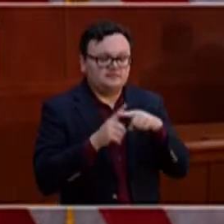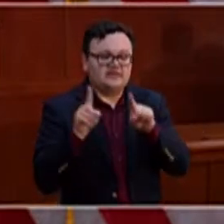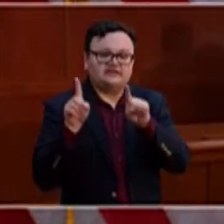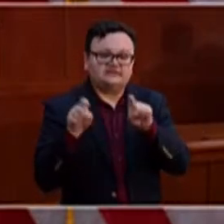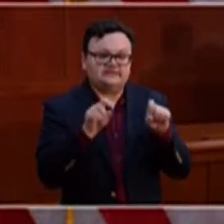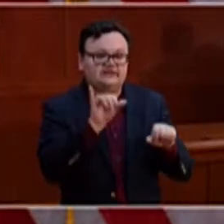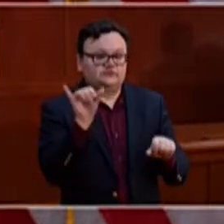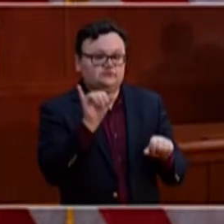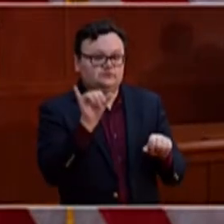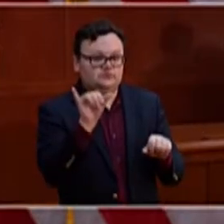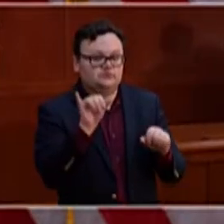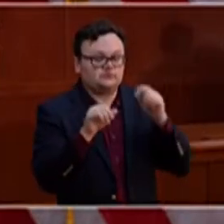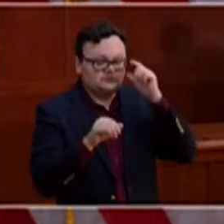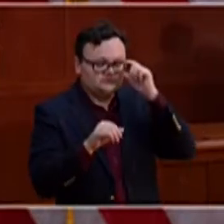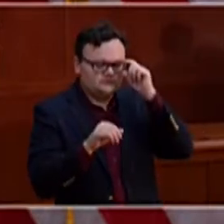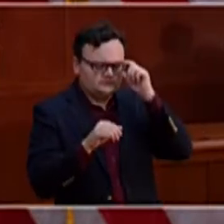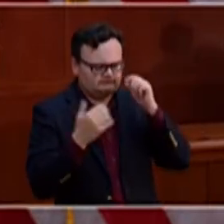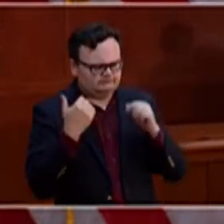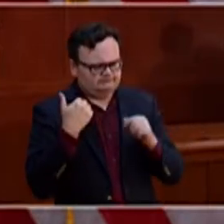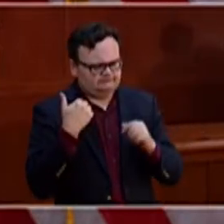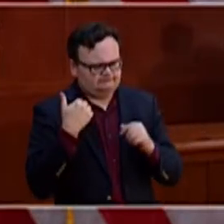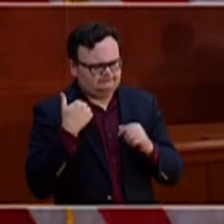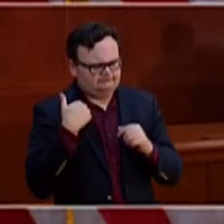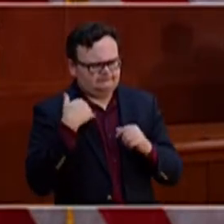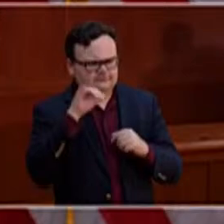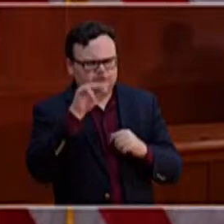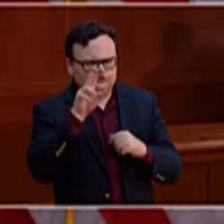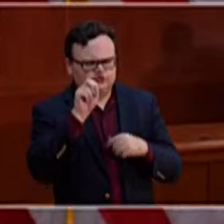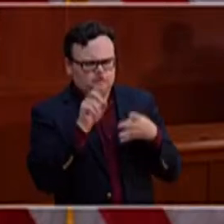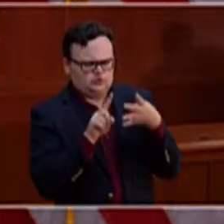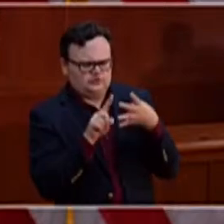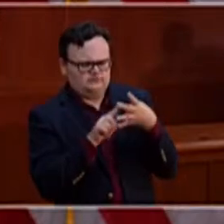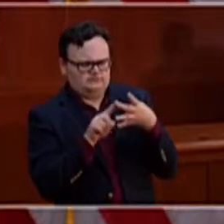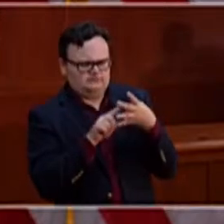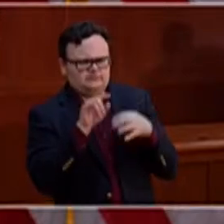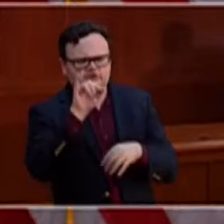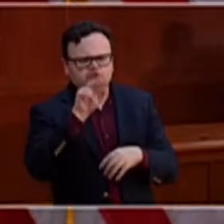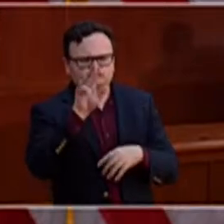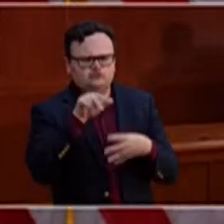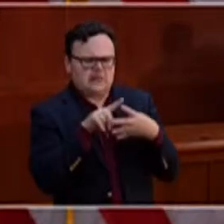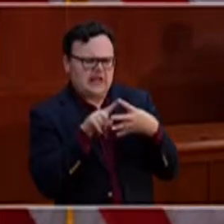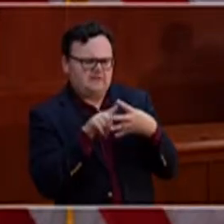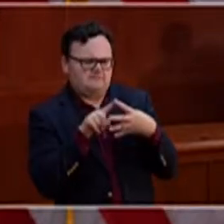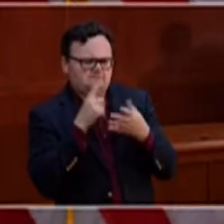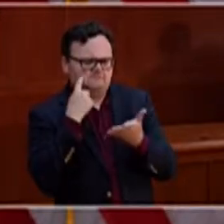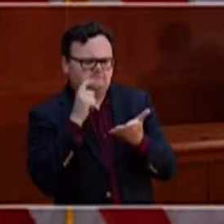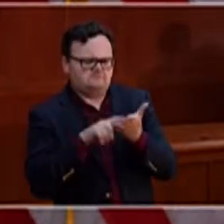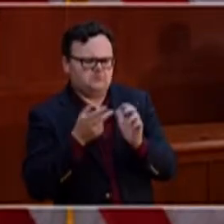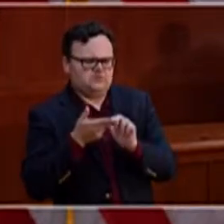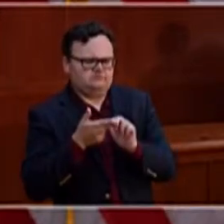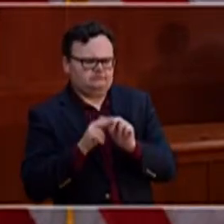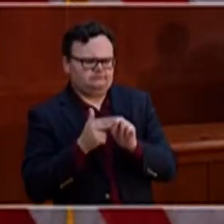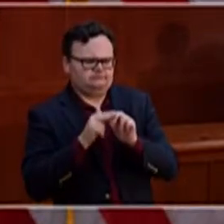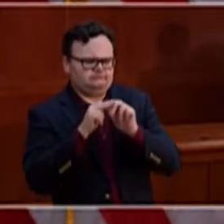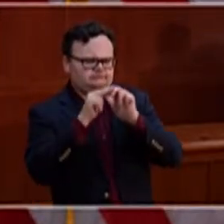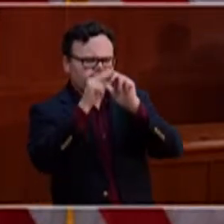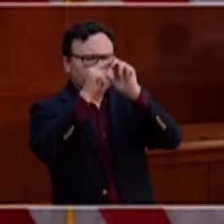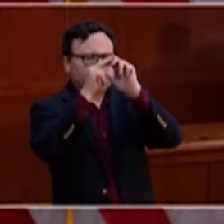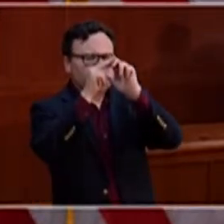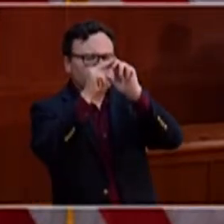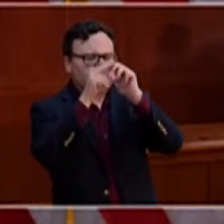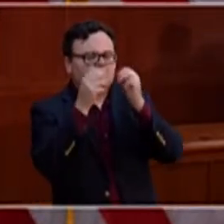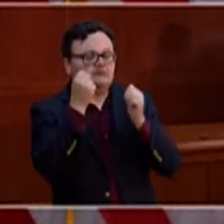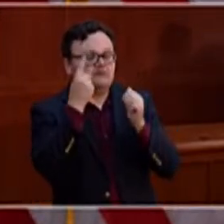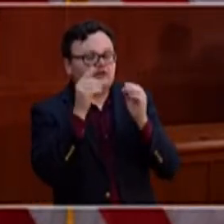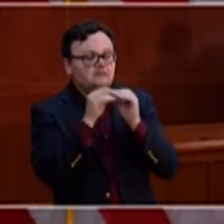had an increase in prevalence starting in mid-June into early July. Since then, it's been pretty consistent based on the level of